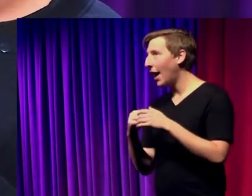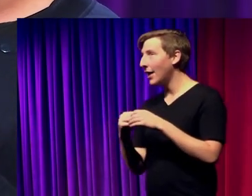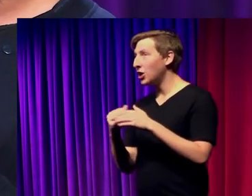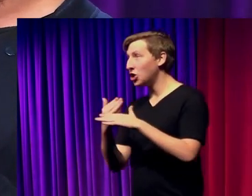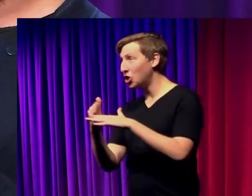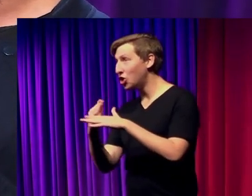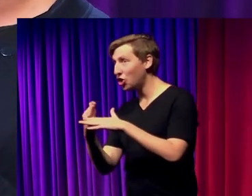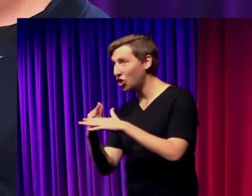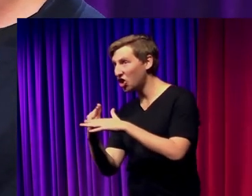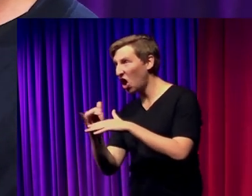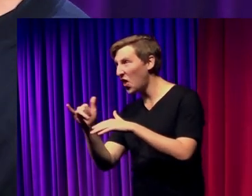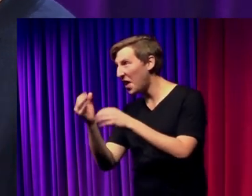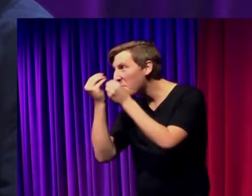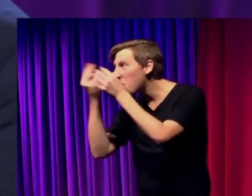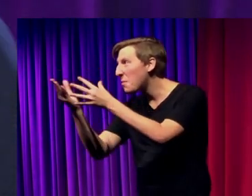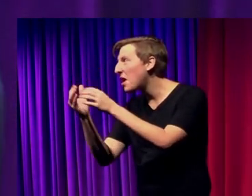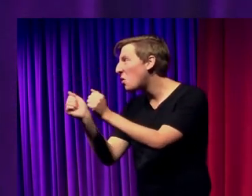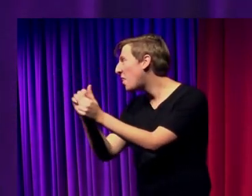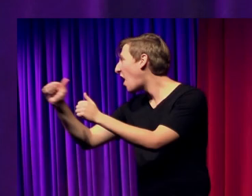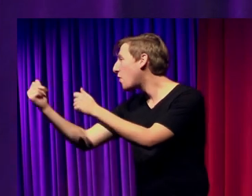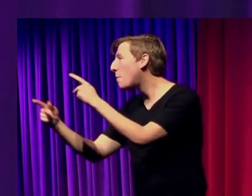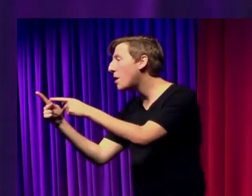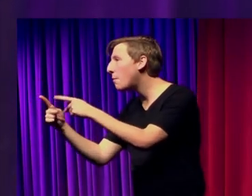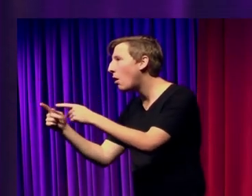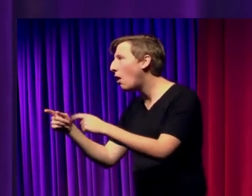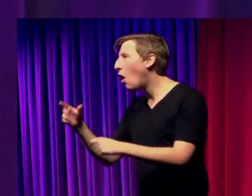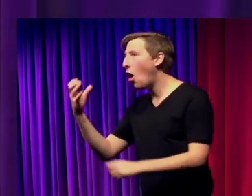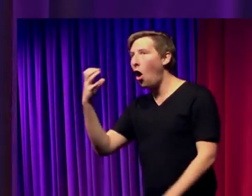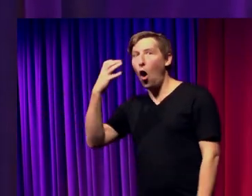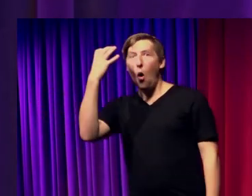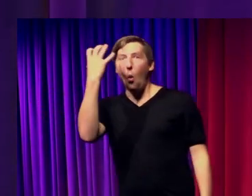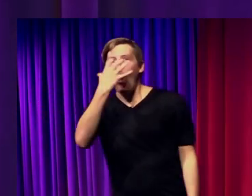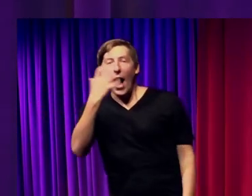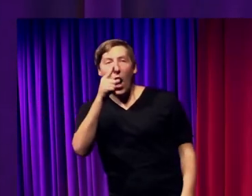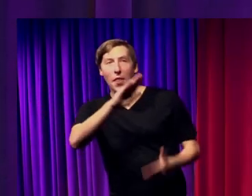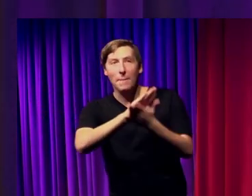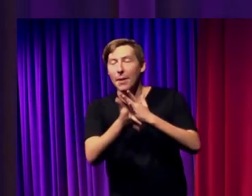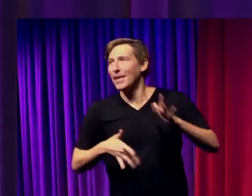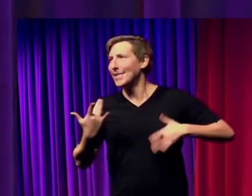it. And they will do the thing where they're like,